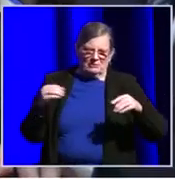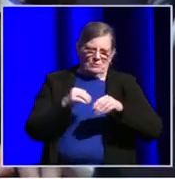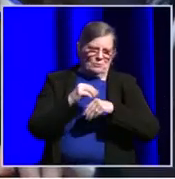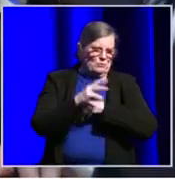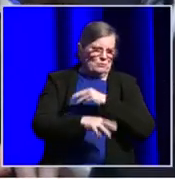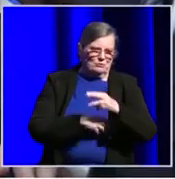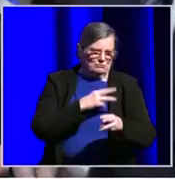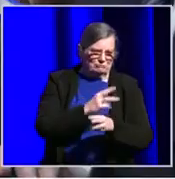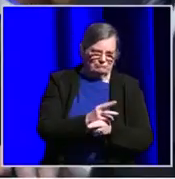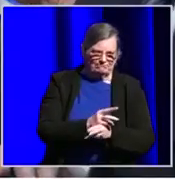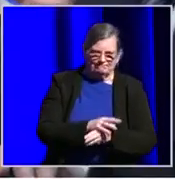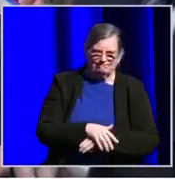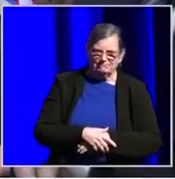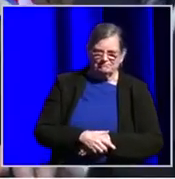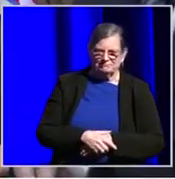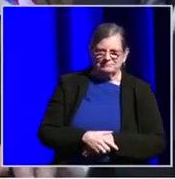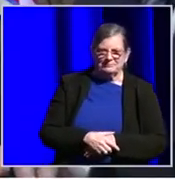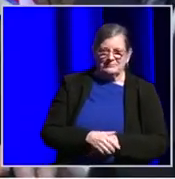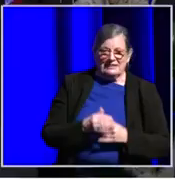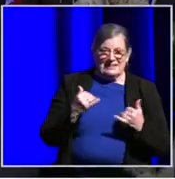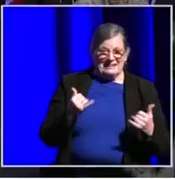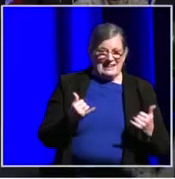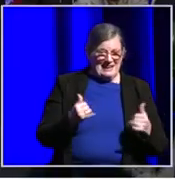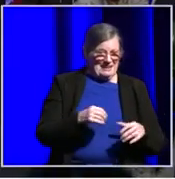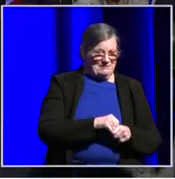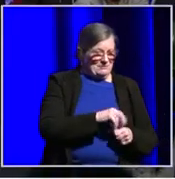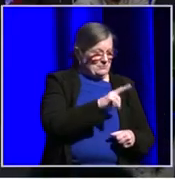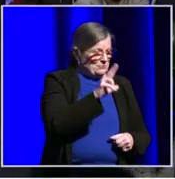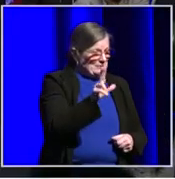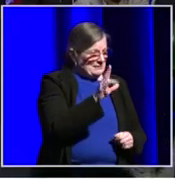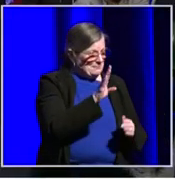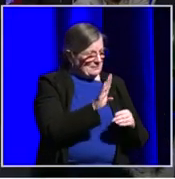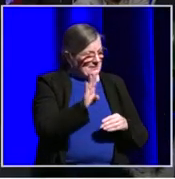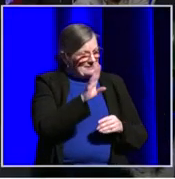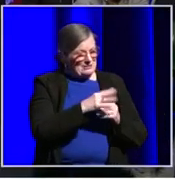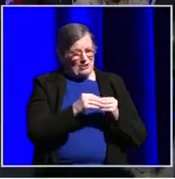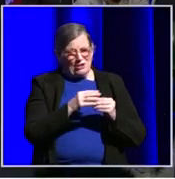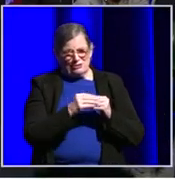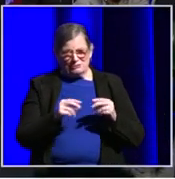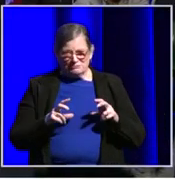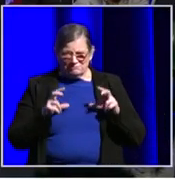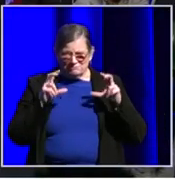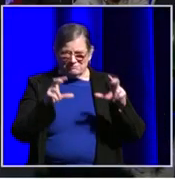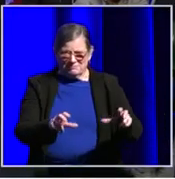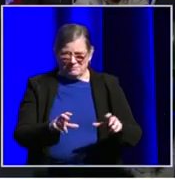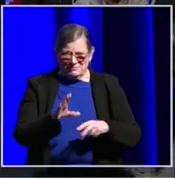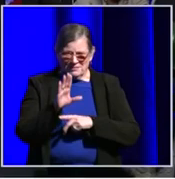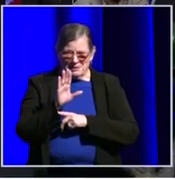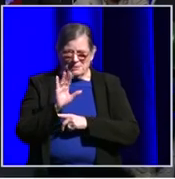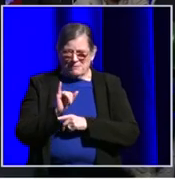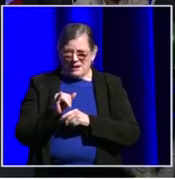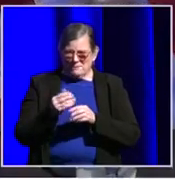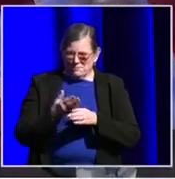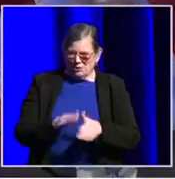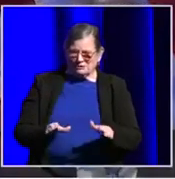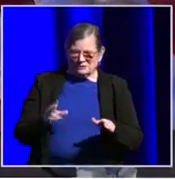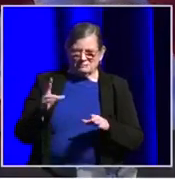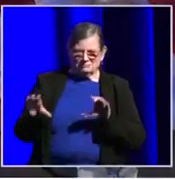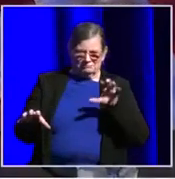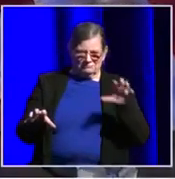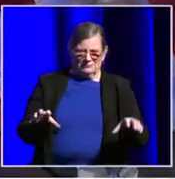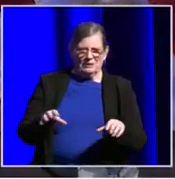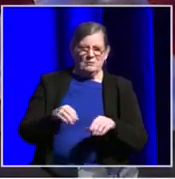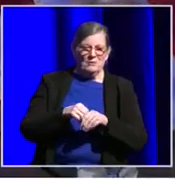Now, with $3 billion coming to us from the bipartisan infrastructure law, we will replicate that